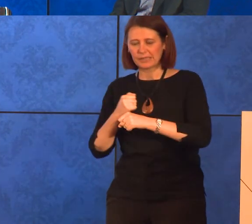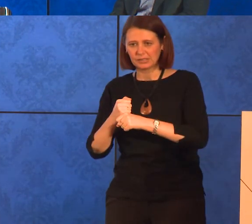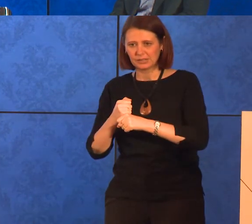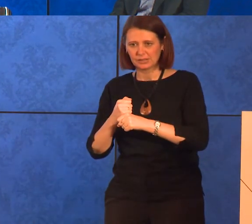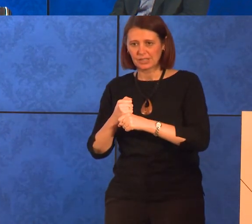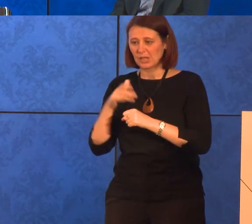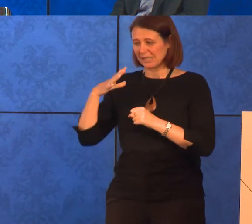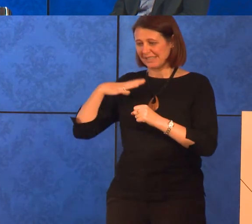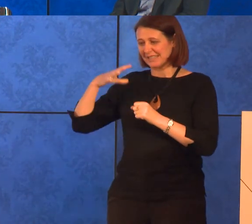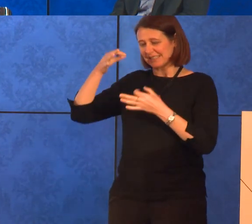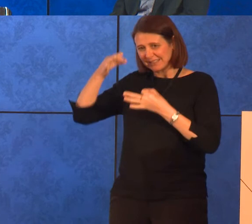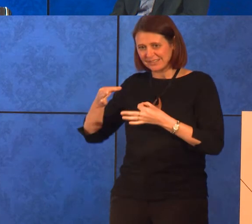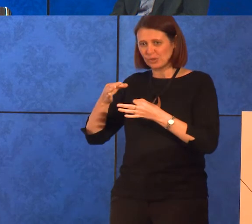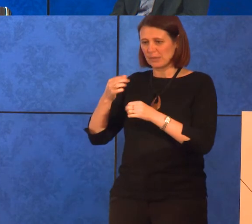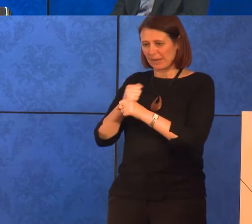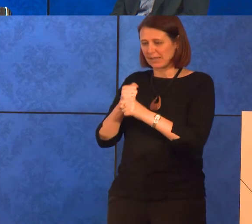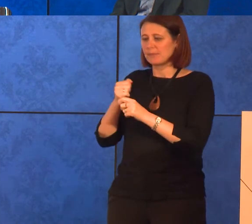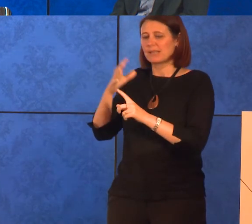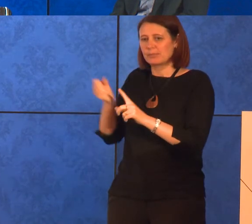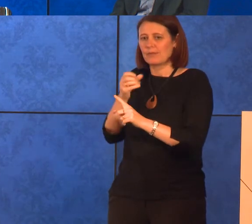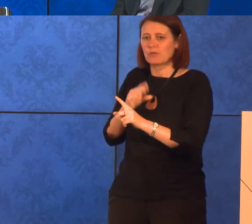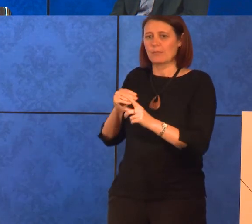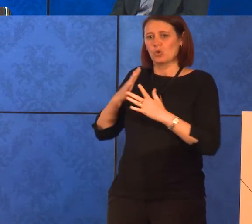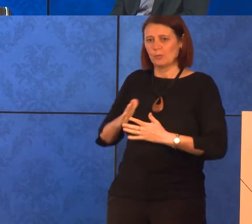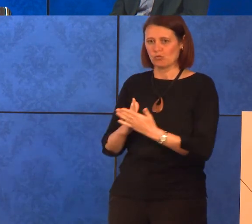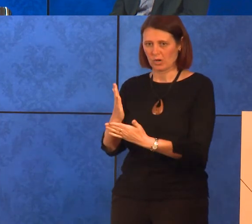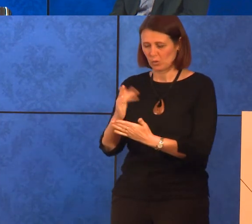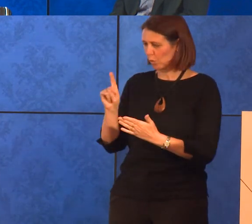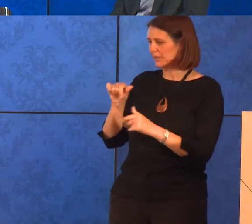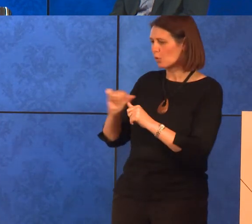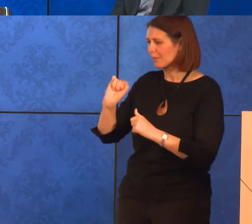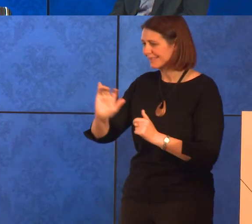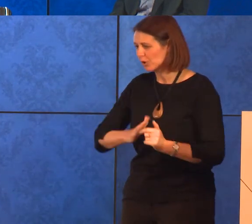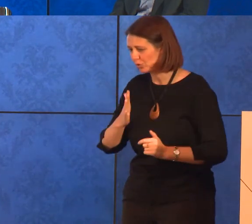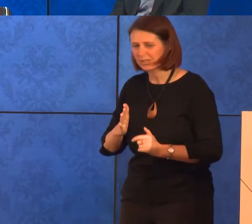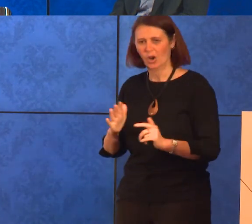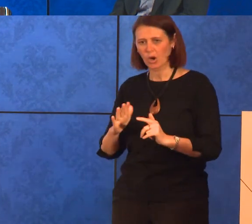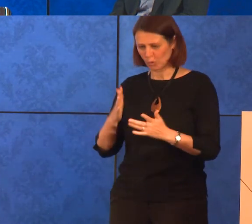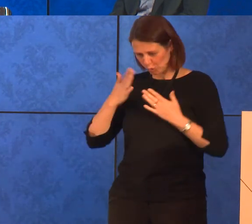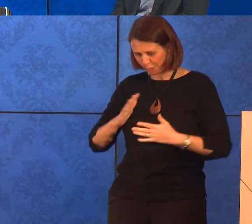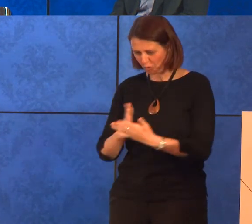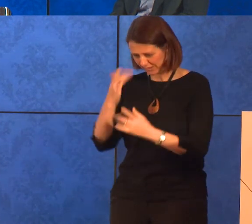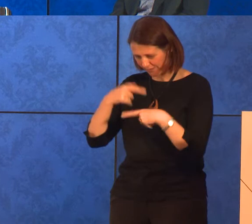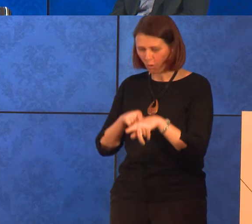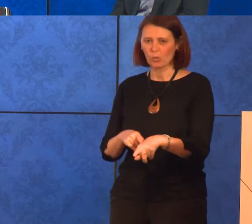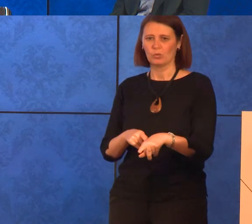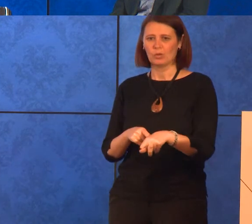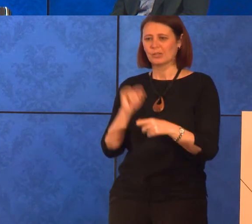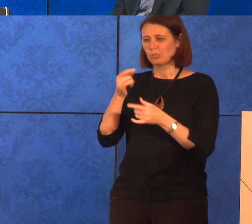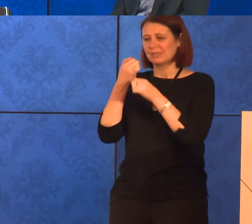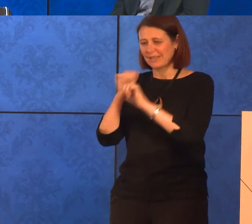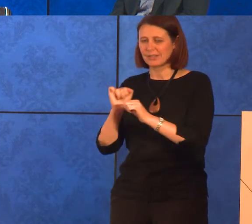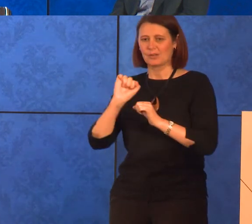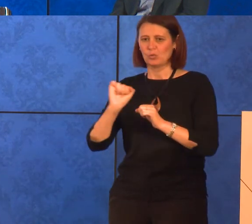be decision-making that's driven by human rights, not by a sort of best interest. What's in your best interests as a person with disability? No, it's about protecting